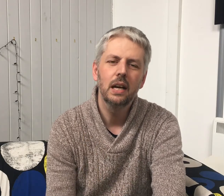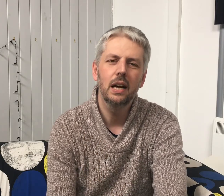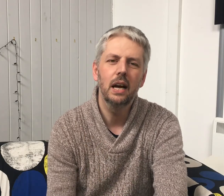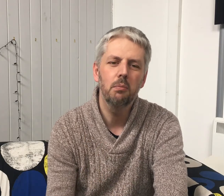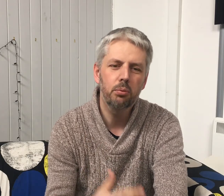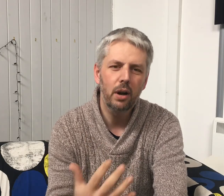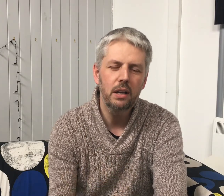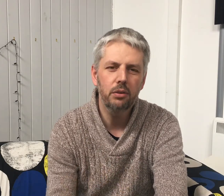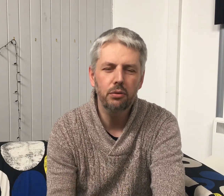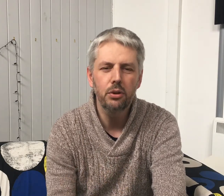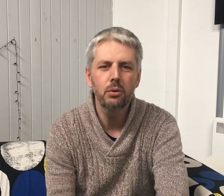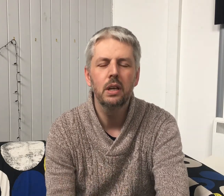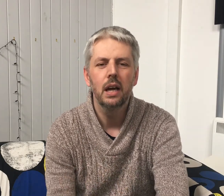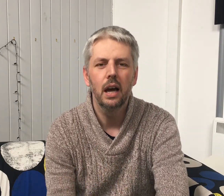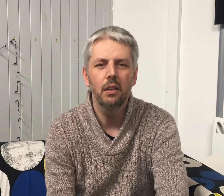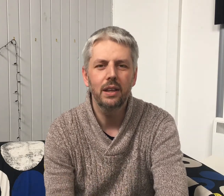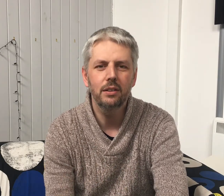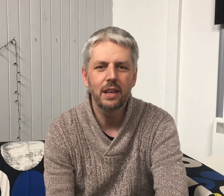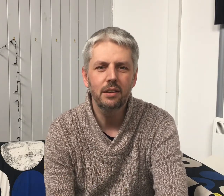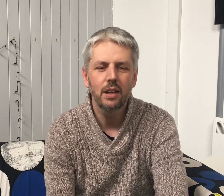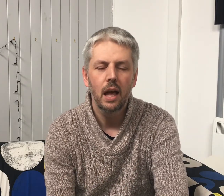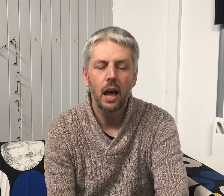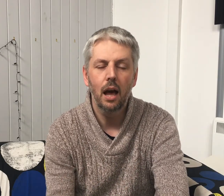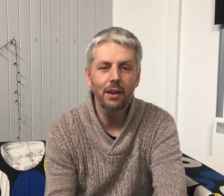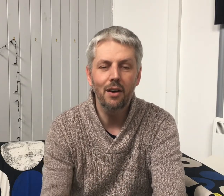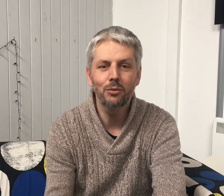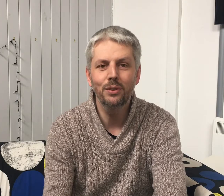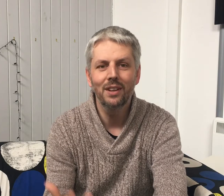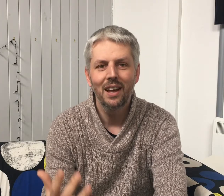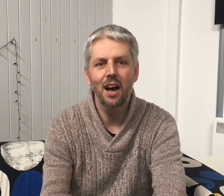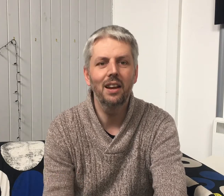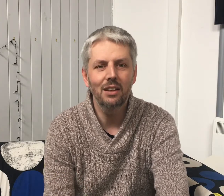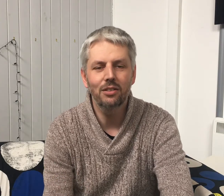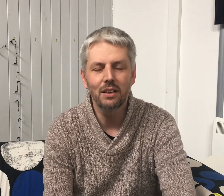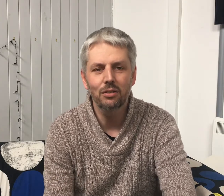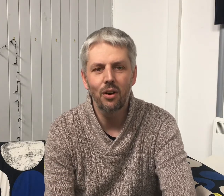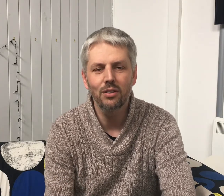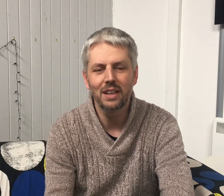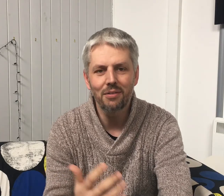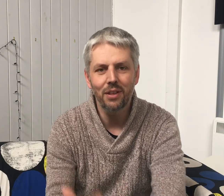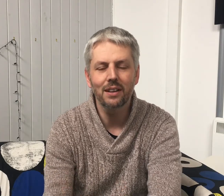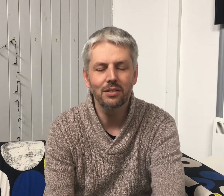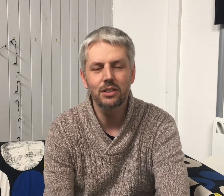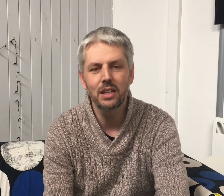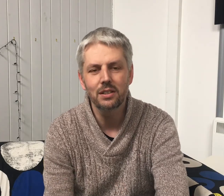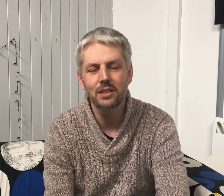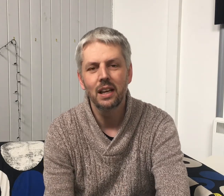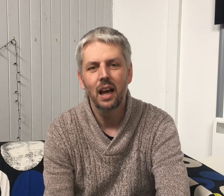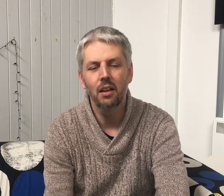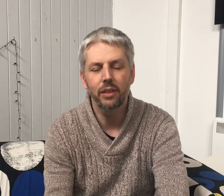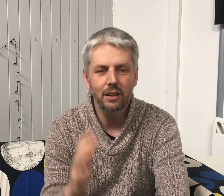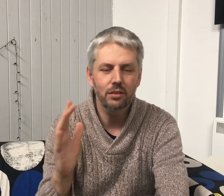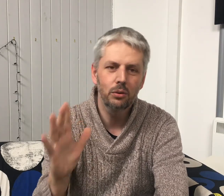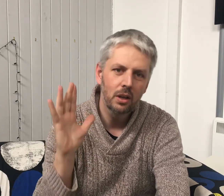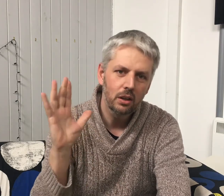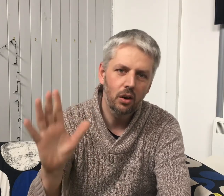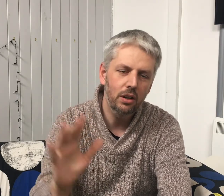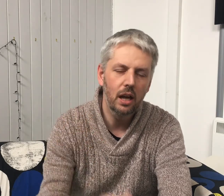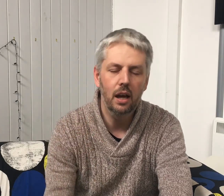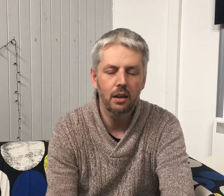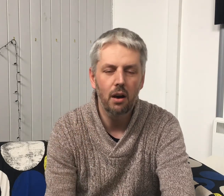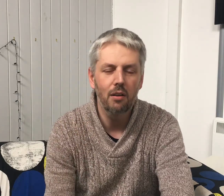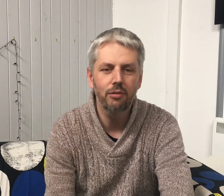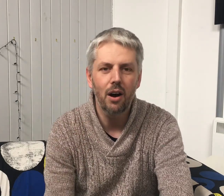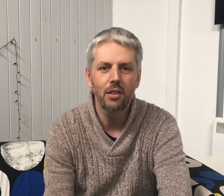quiet and pray through these things. And then afterwards, let's sing songs, give thanks to Jesus, thanks to